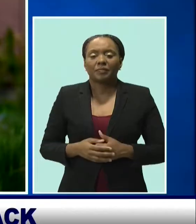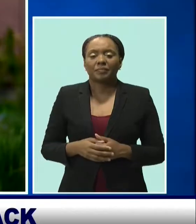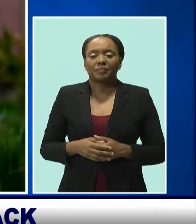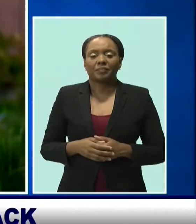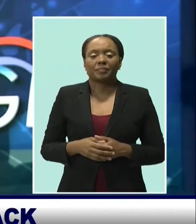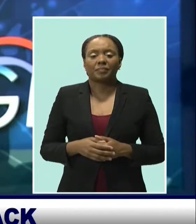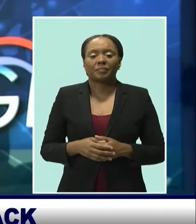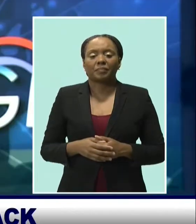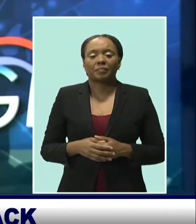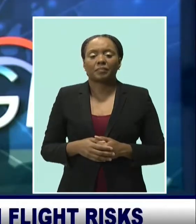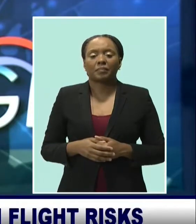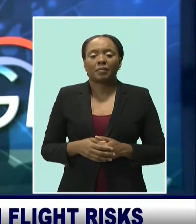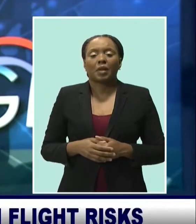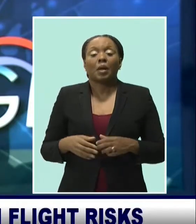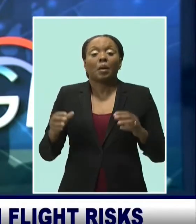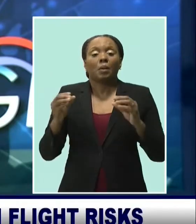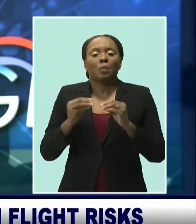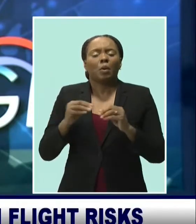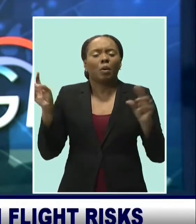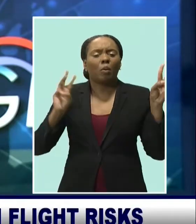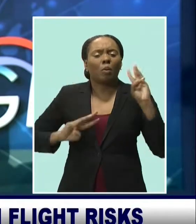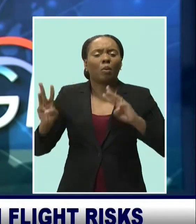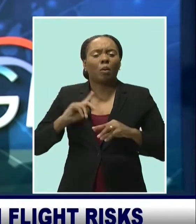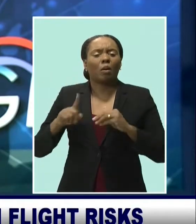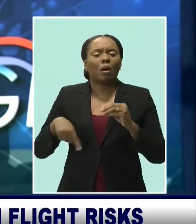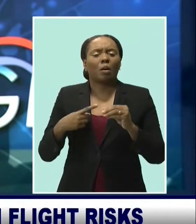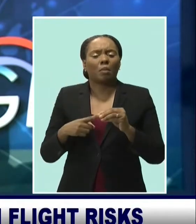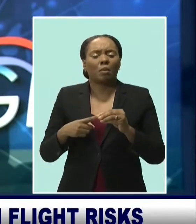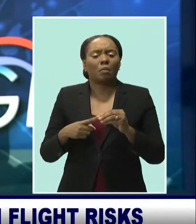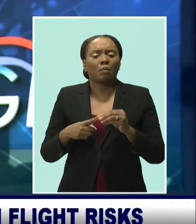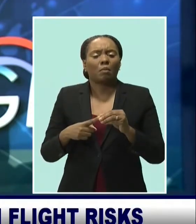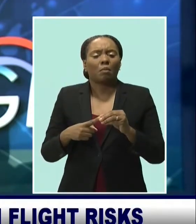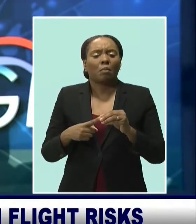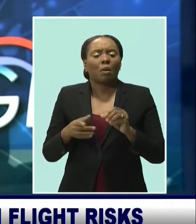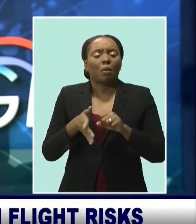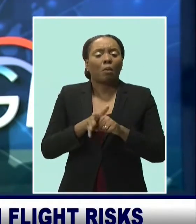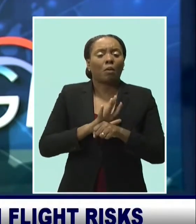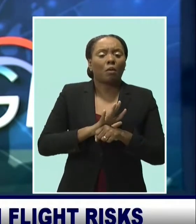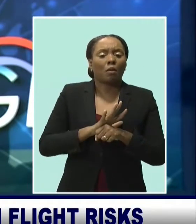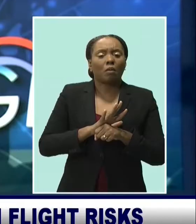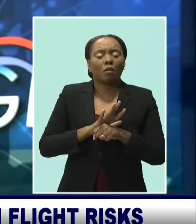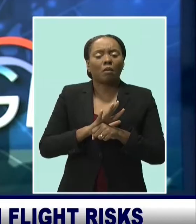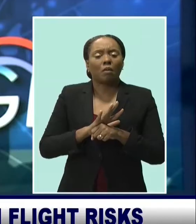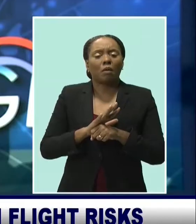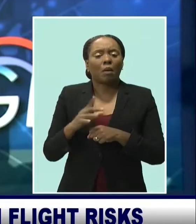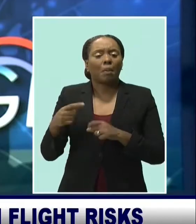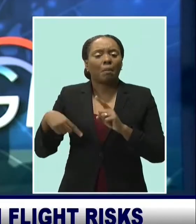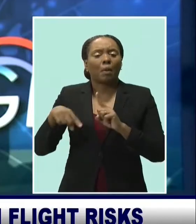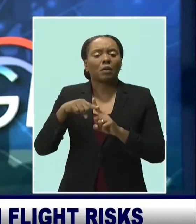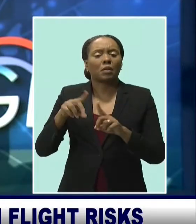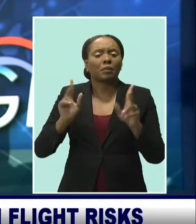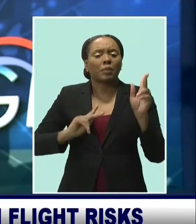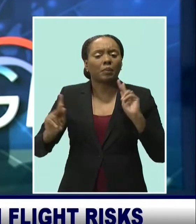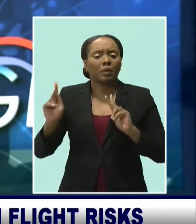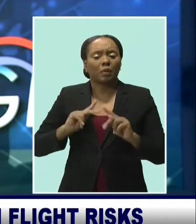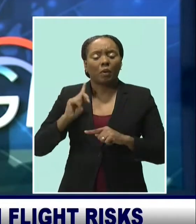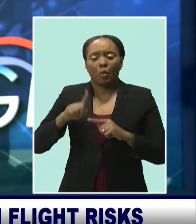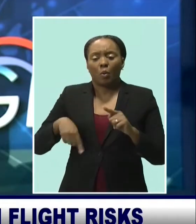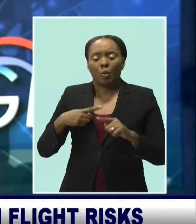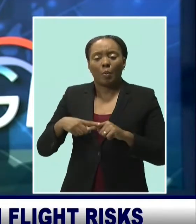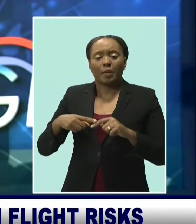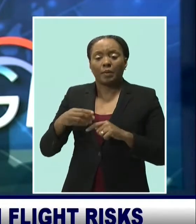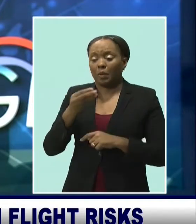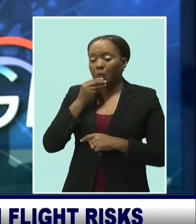CBC News. Thanks, Crystal. There's growing concern about COVID-19 positive patients in home isolation becoming flight